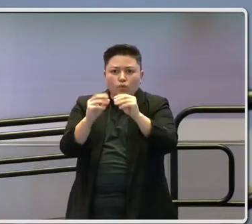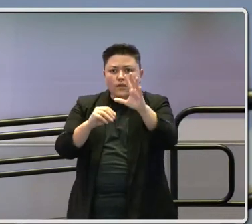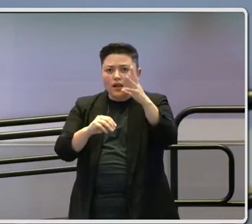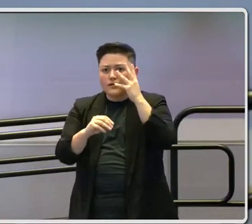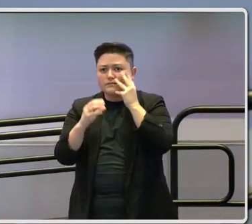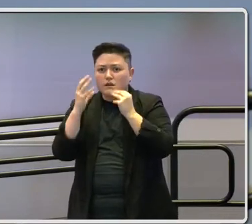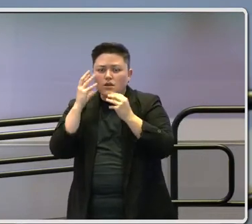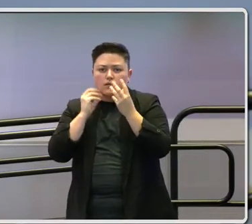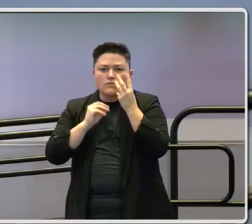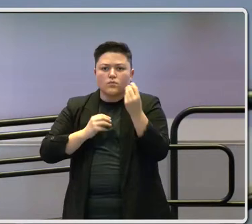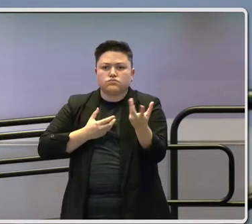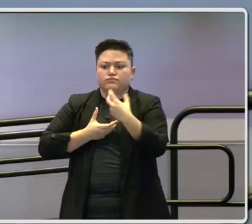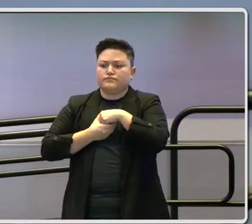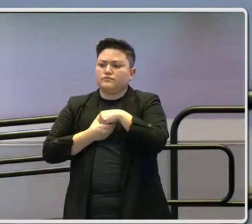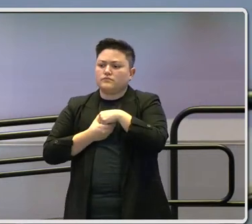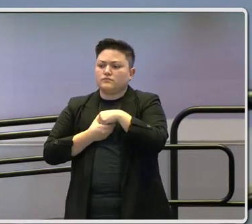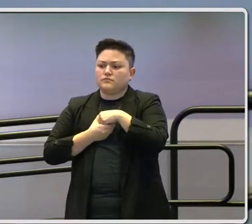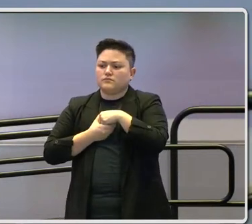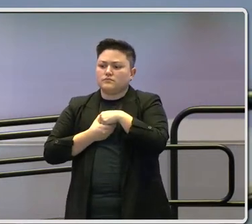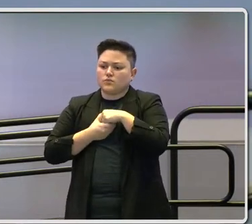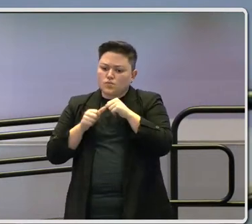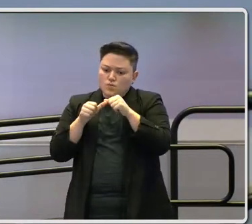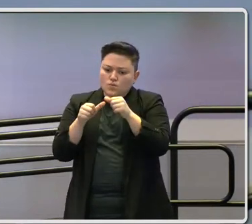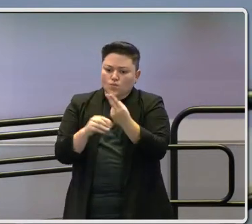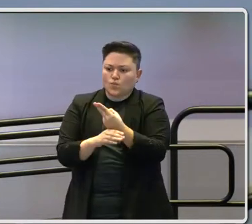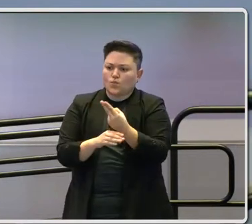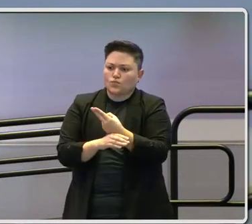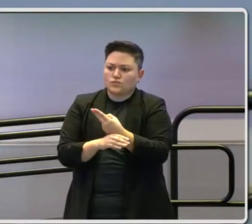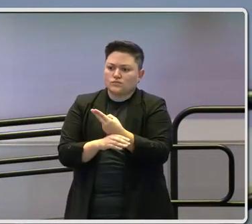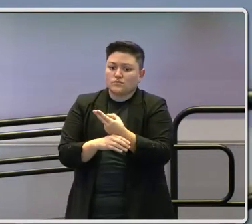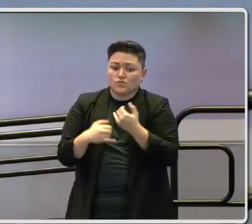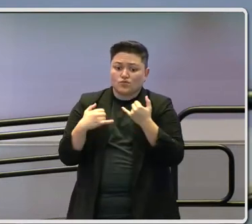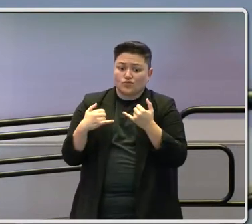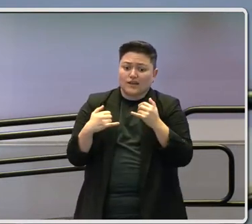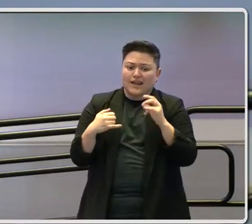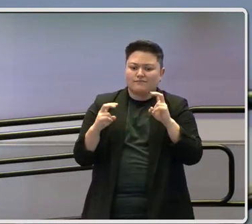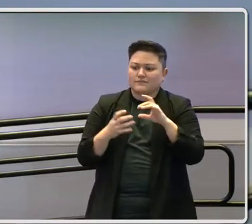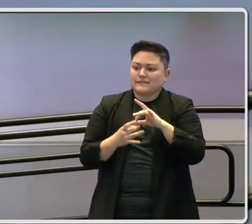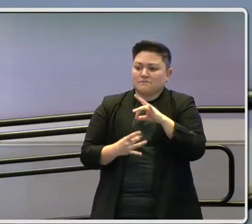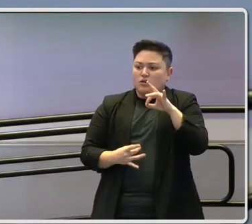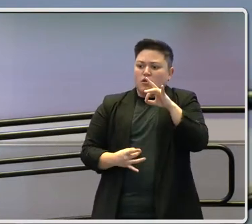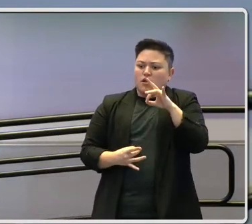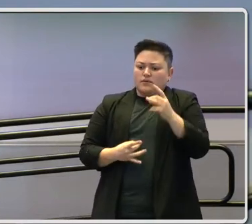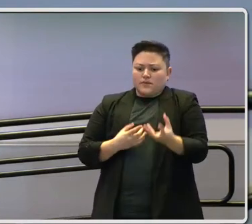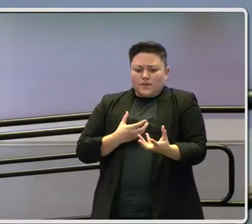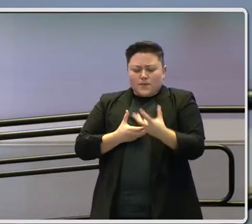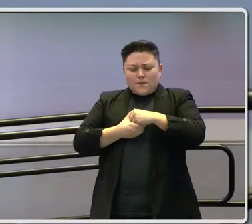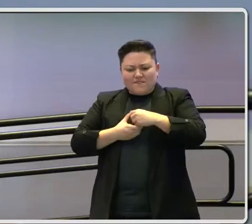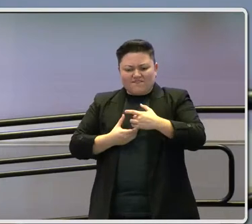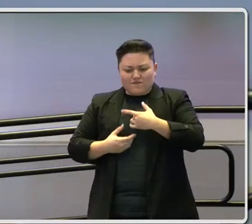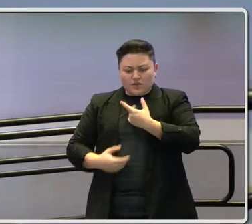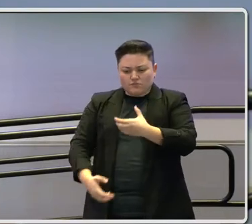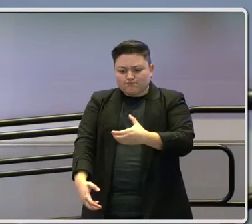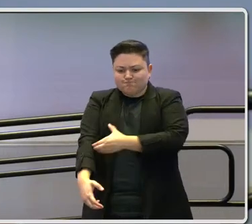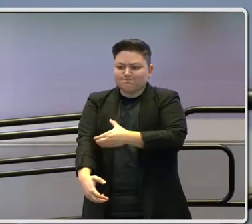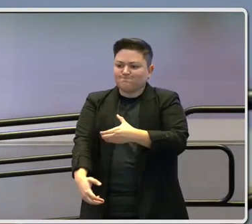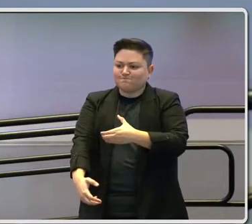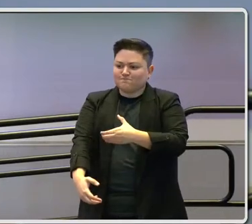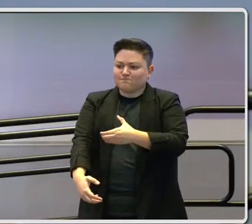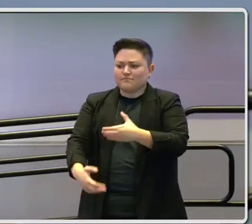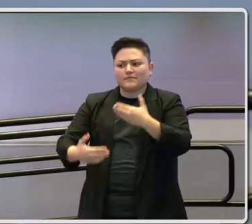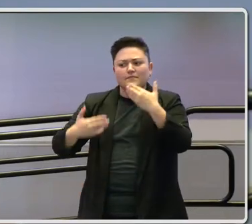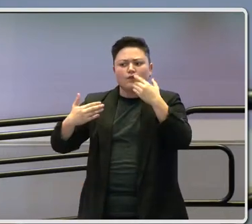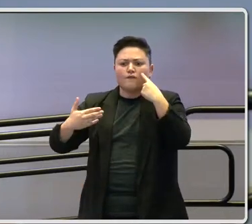today. Let us carry the spirit of this gathering, inspired and empowered. Thank you